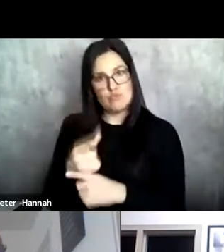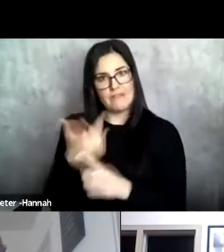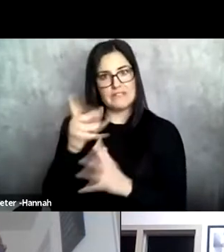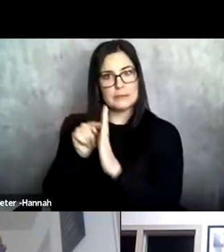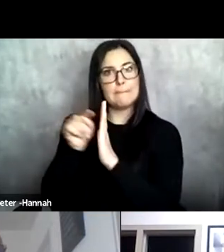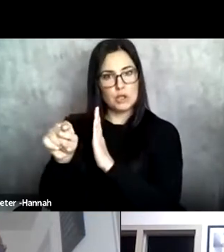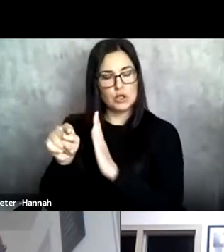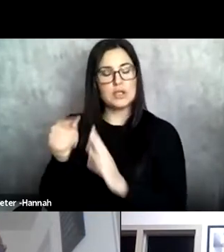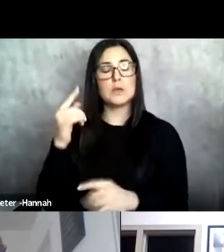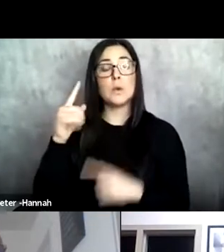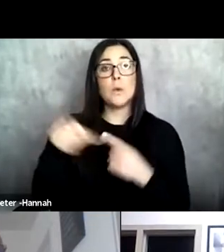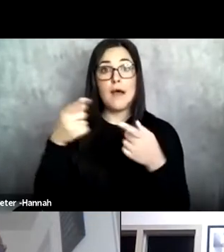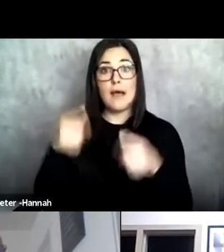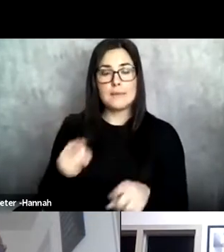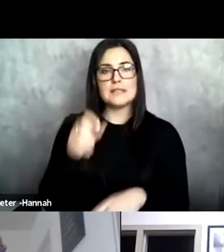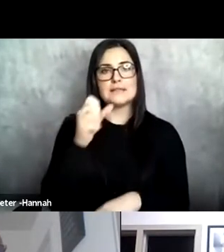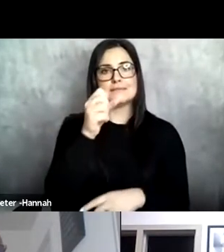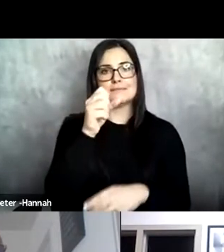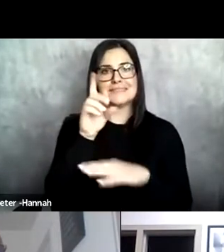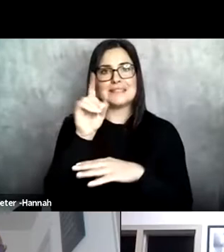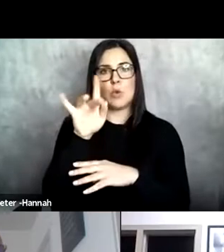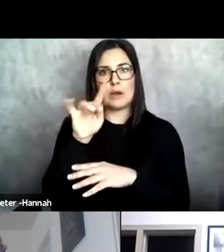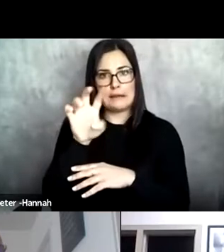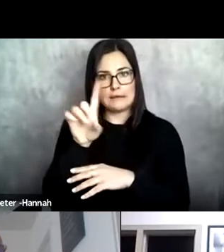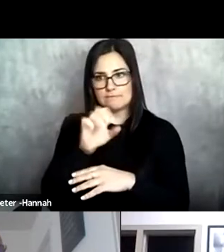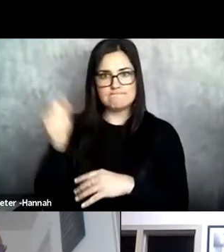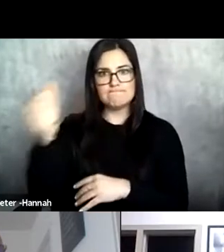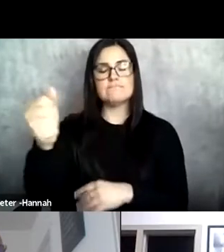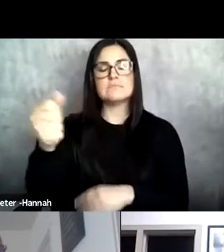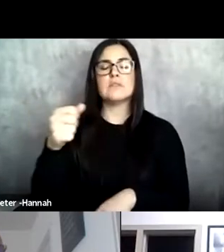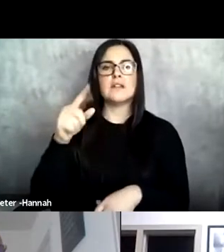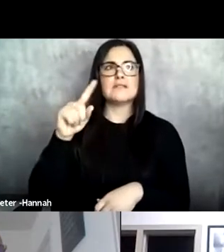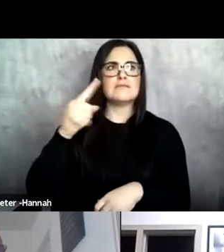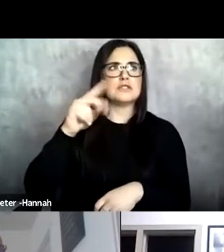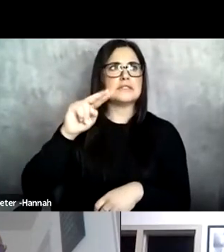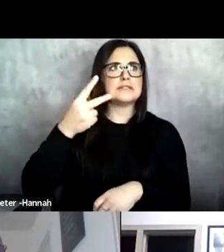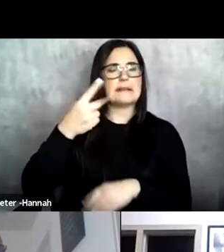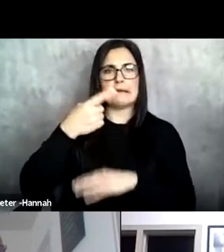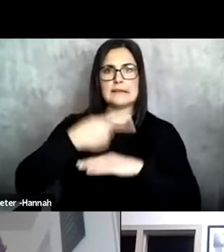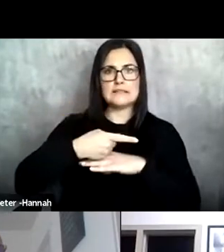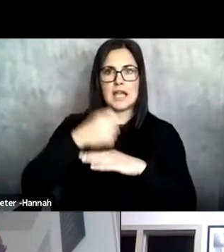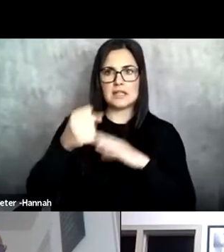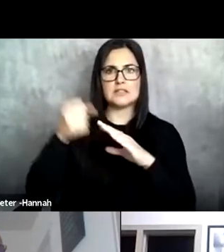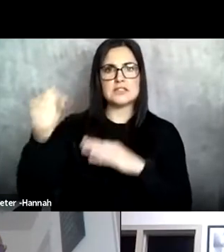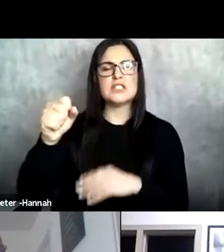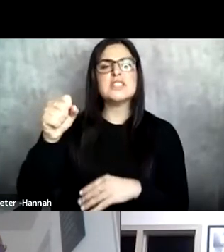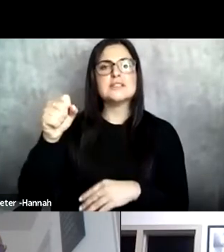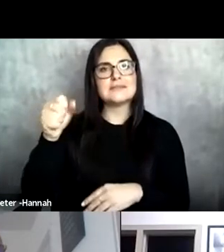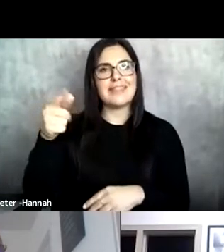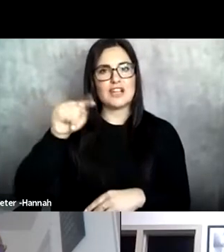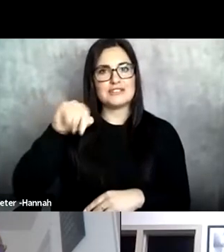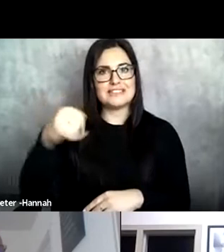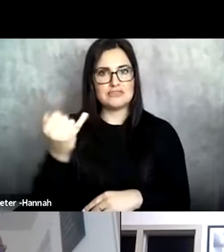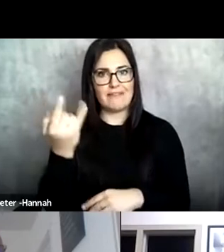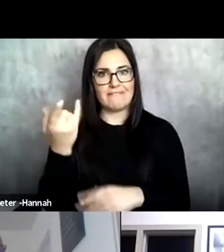after being deported to TJ, right? First day, second or third day after being deported, he was murdered in TJ, right? And my